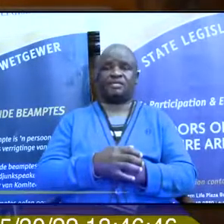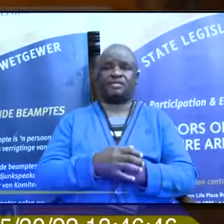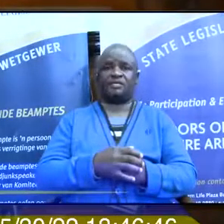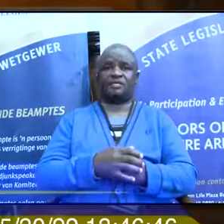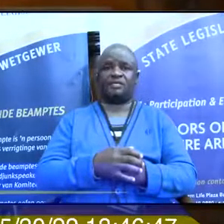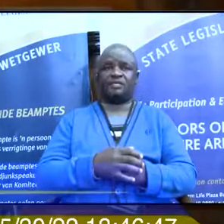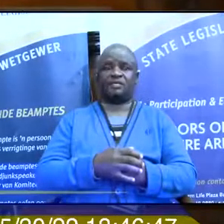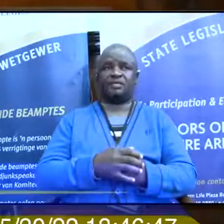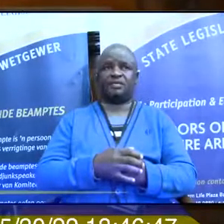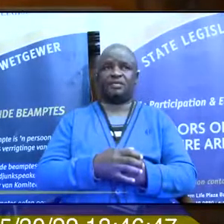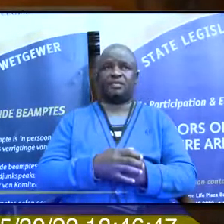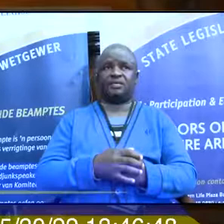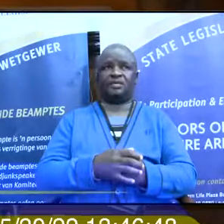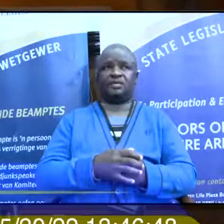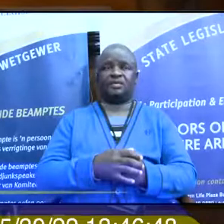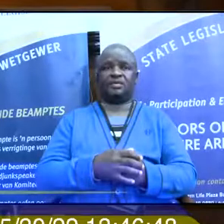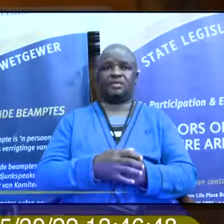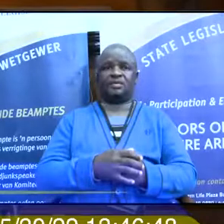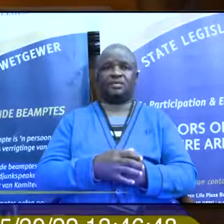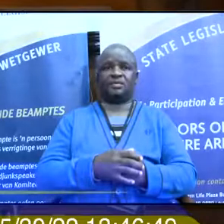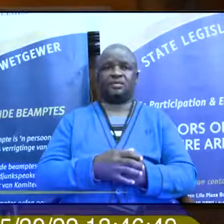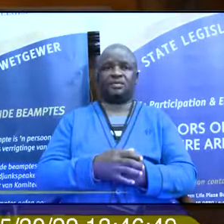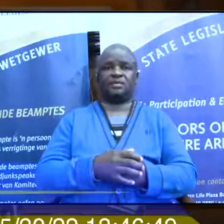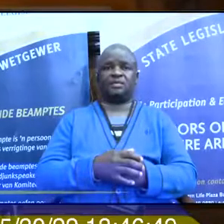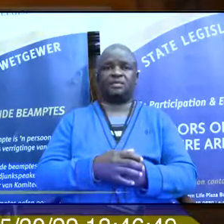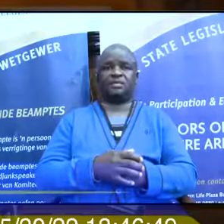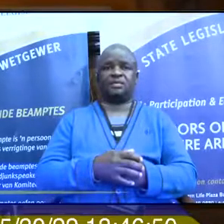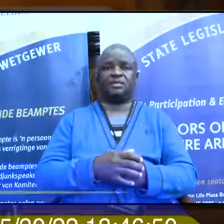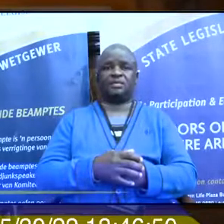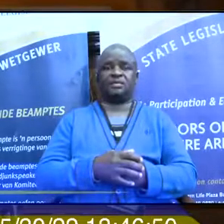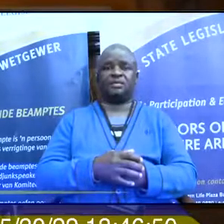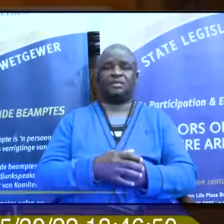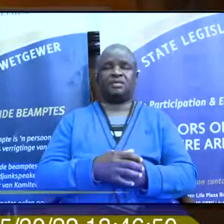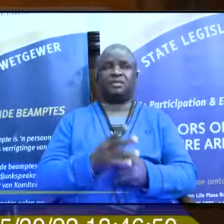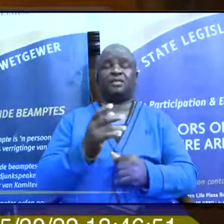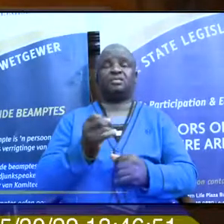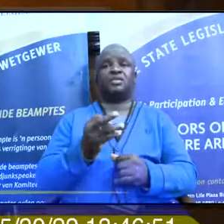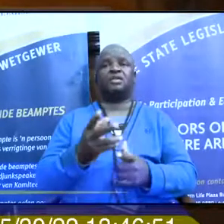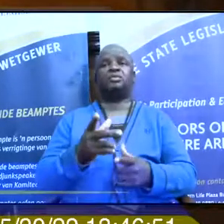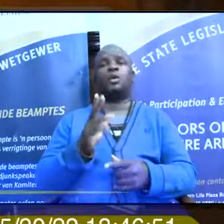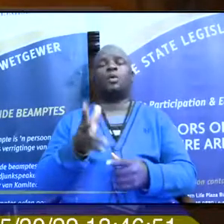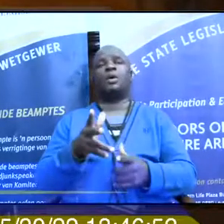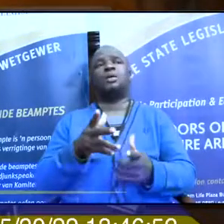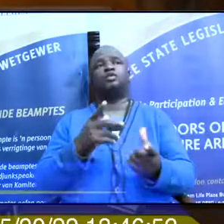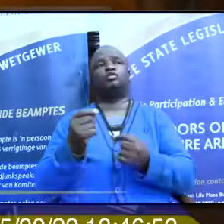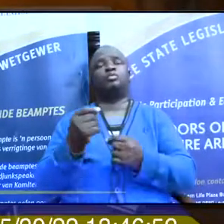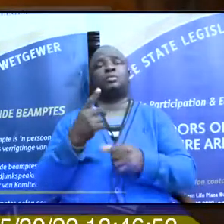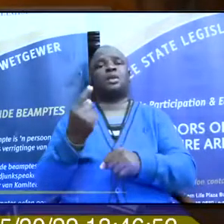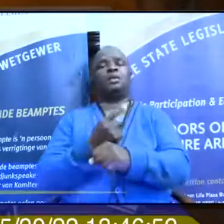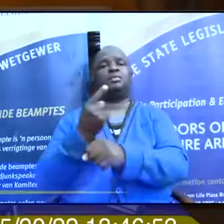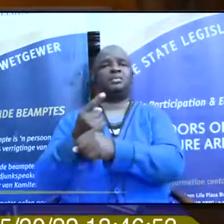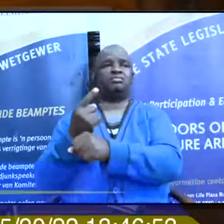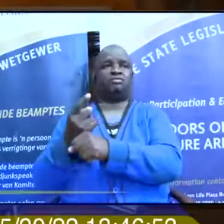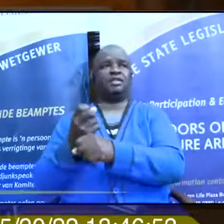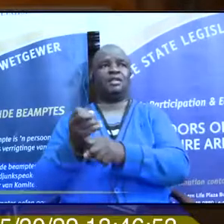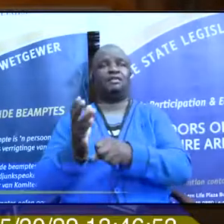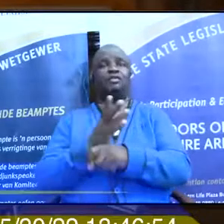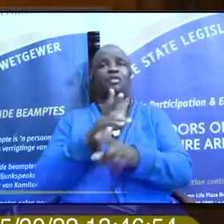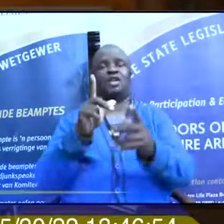um it will be a it will be the permanent feature of this particular house